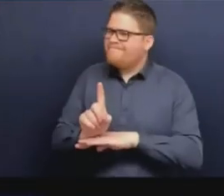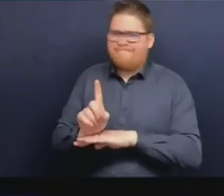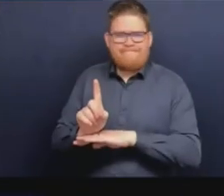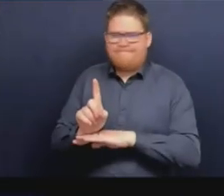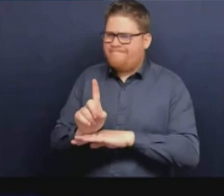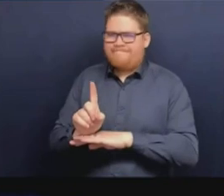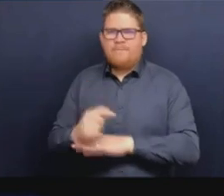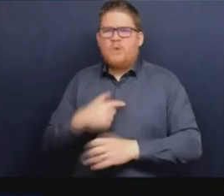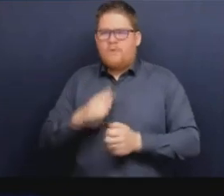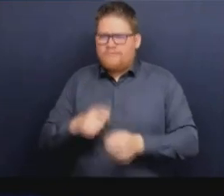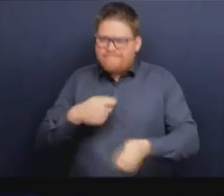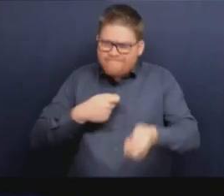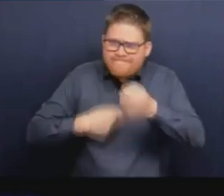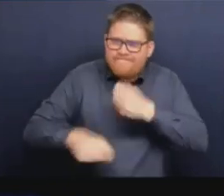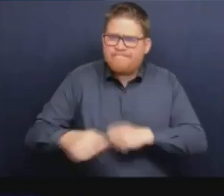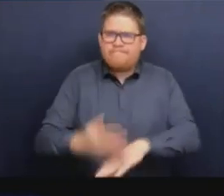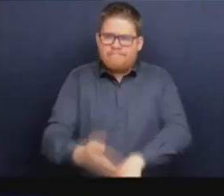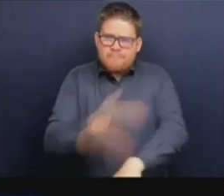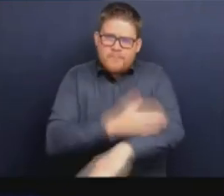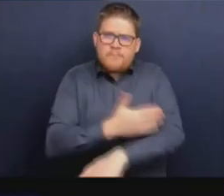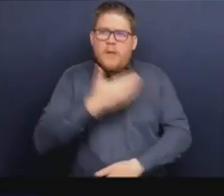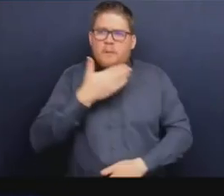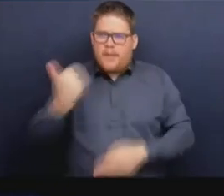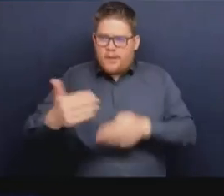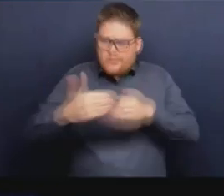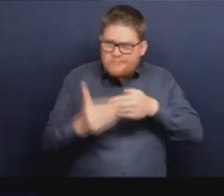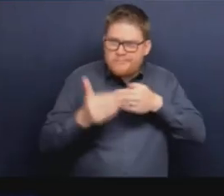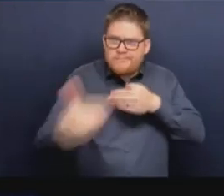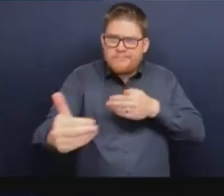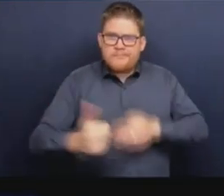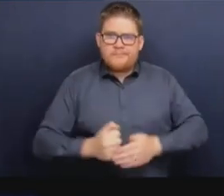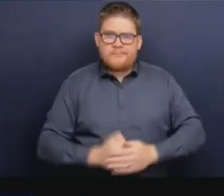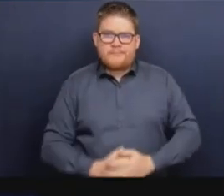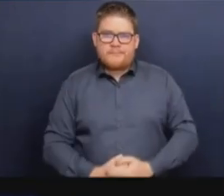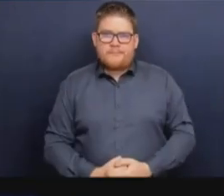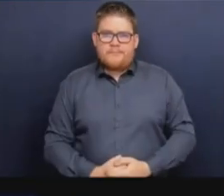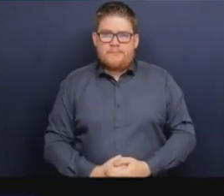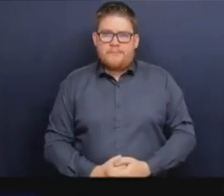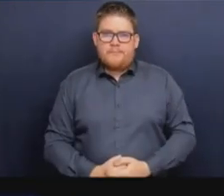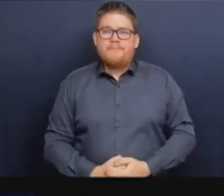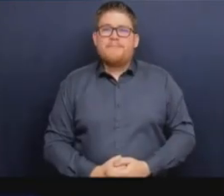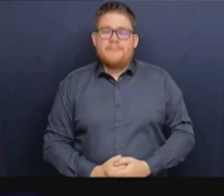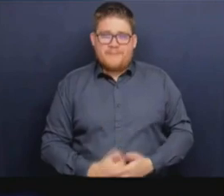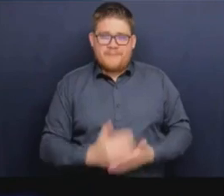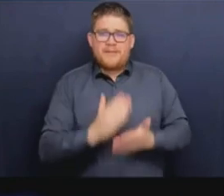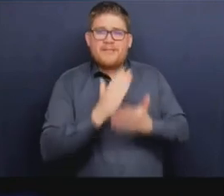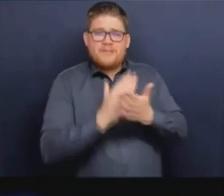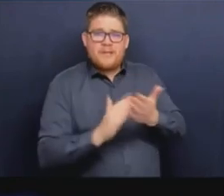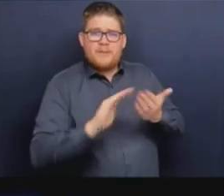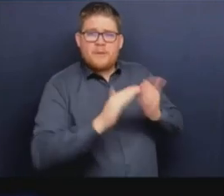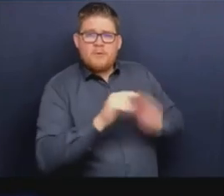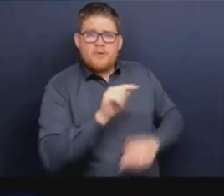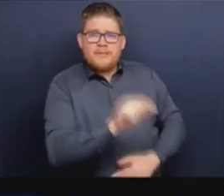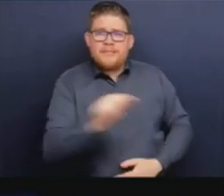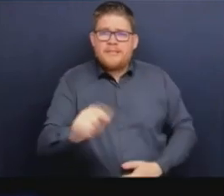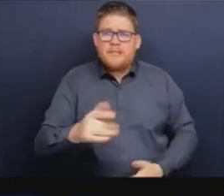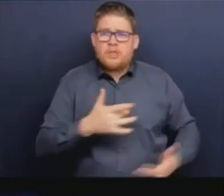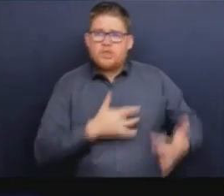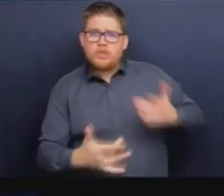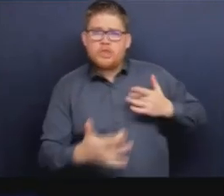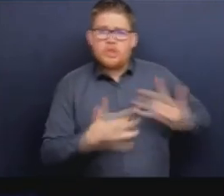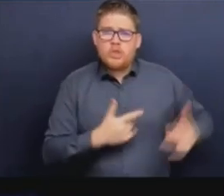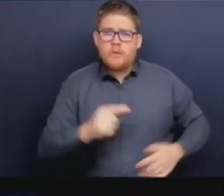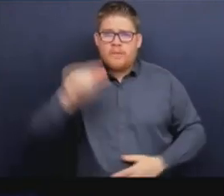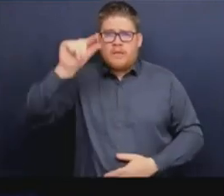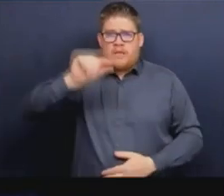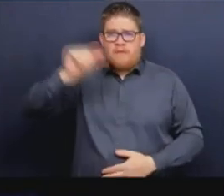racialized communities have concerns about government collecting personal data. It's important to note that this act will not require anyone